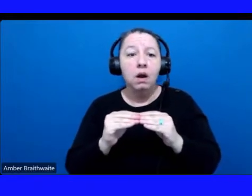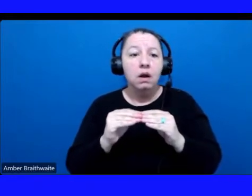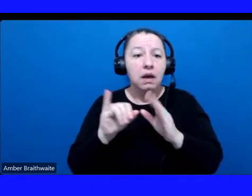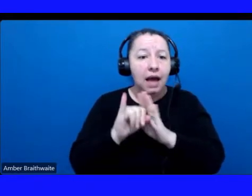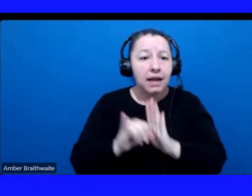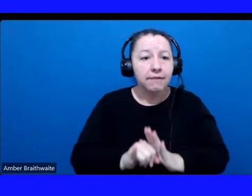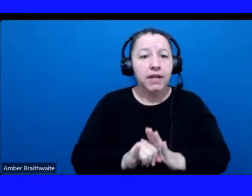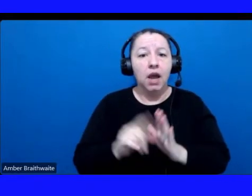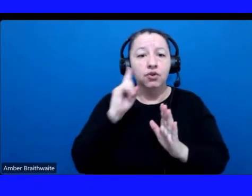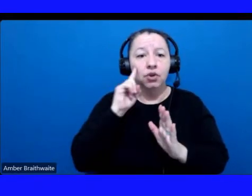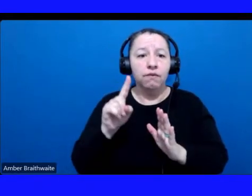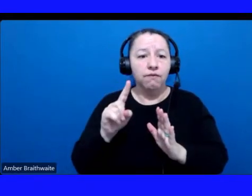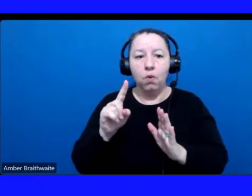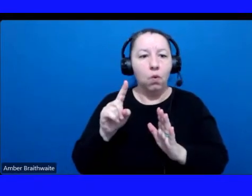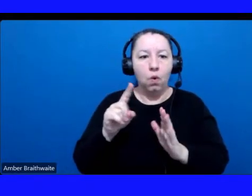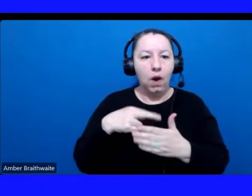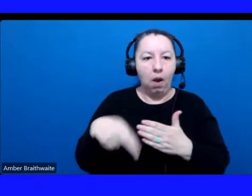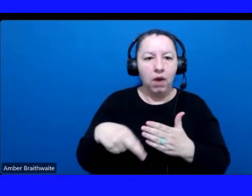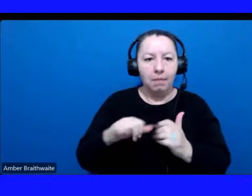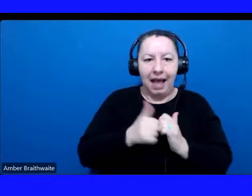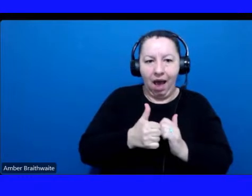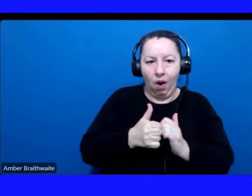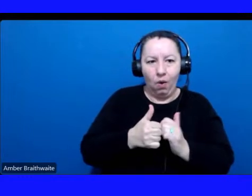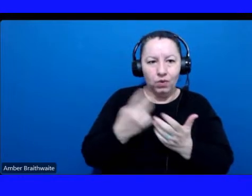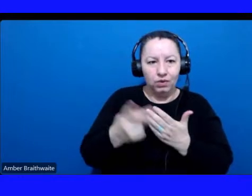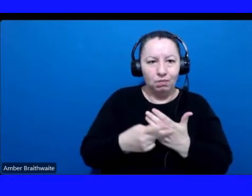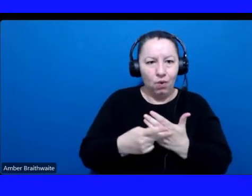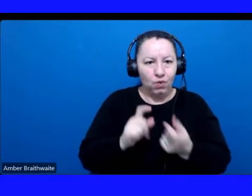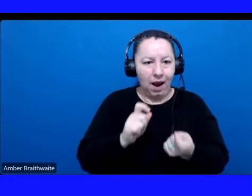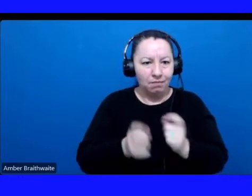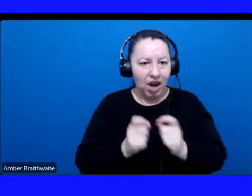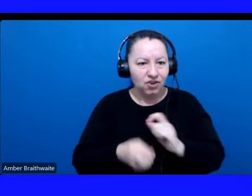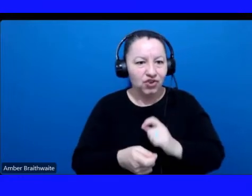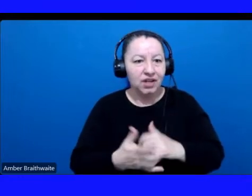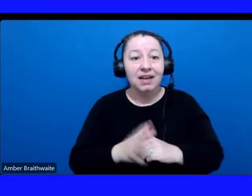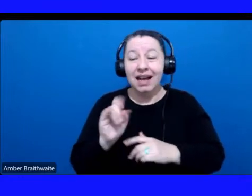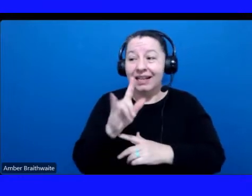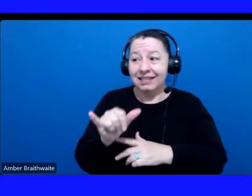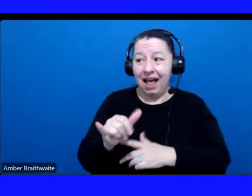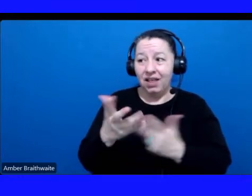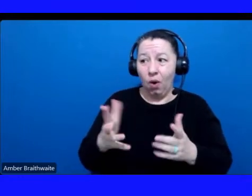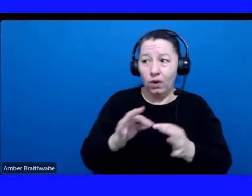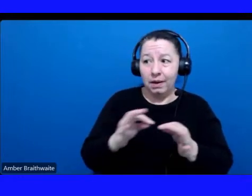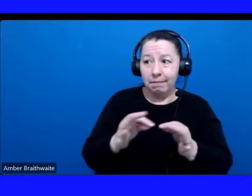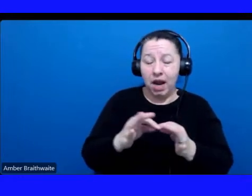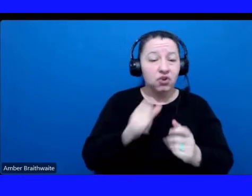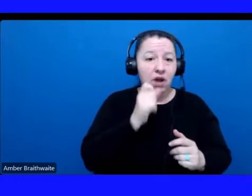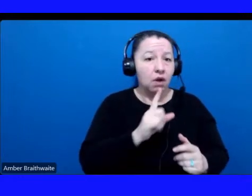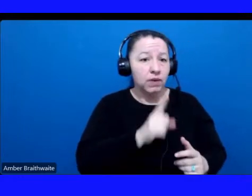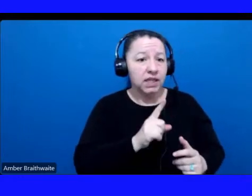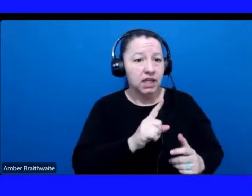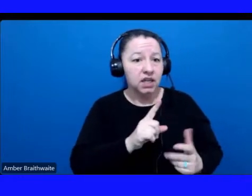embellish some of these if we're not getting the outcomes we expected. So anyway, hopefully, go